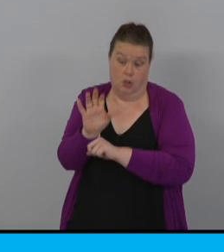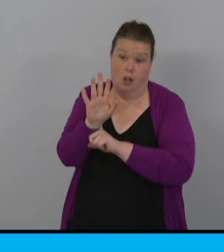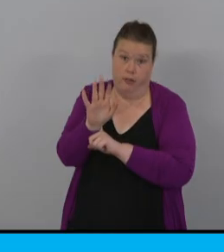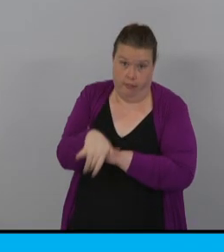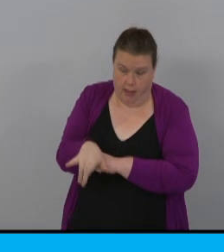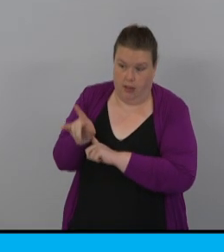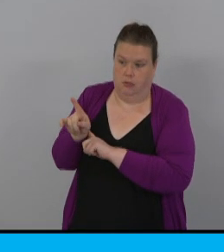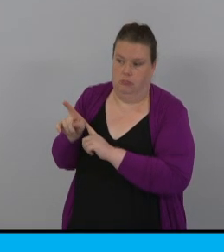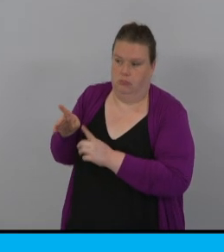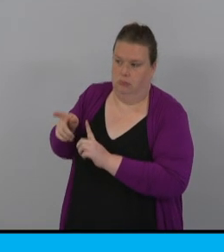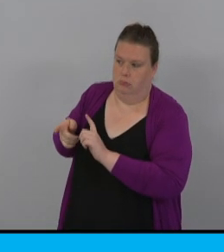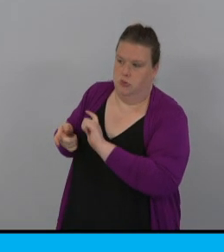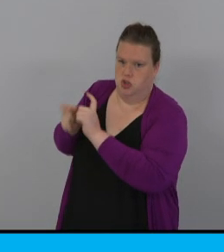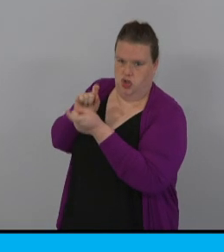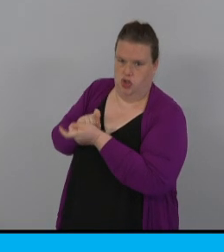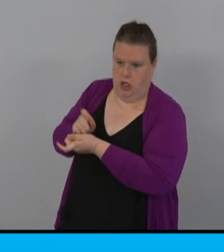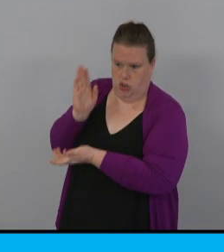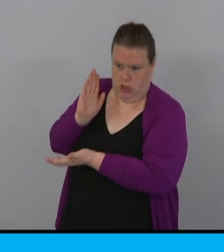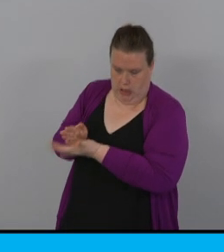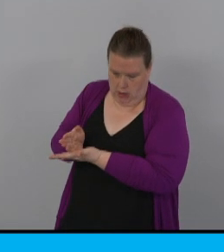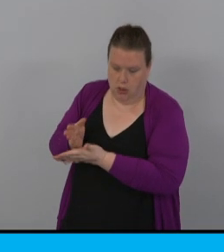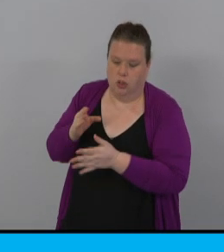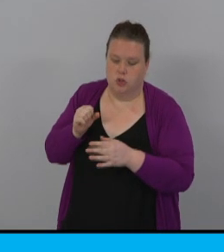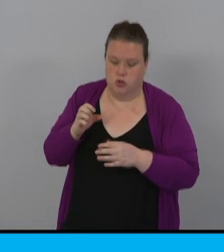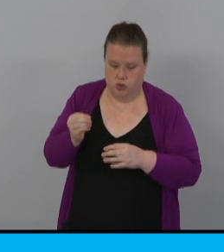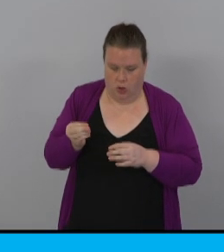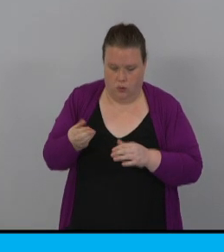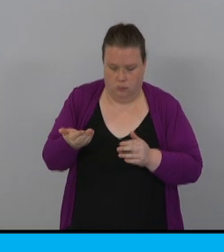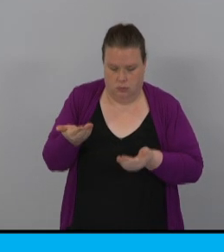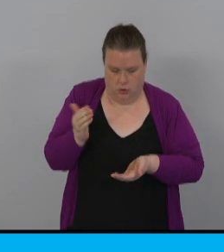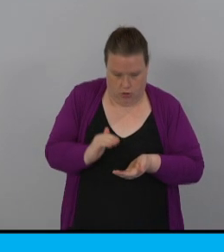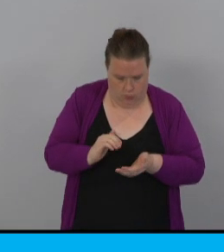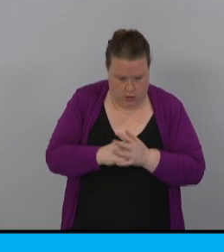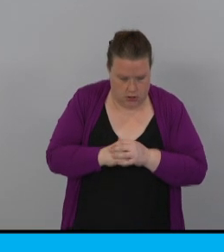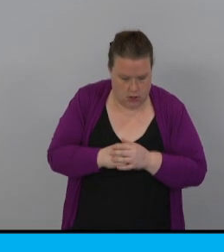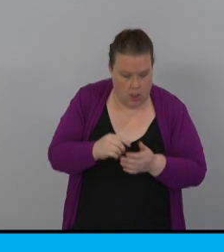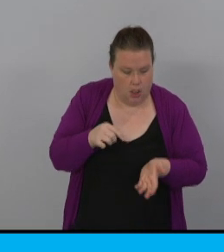Debt services went up from 318,000 to